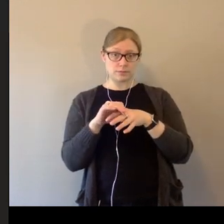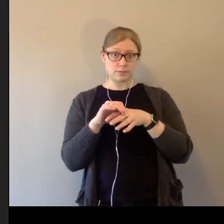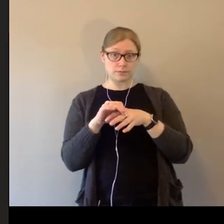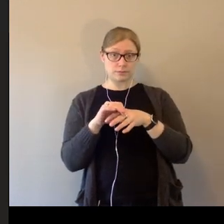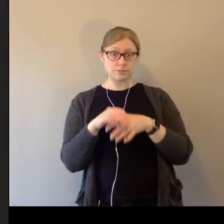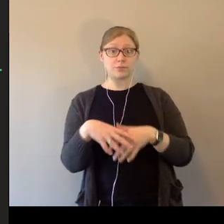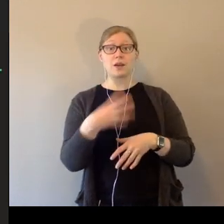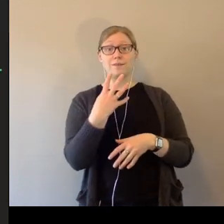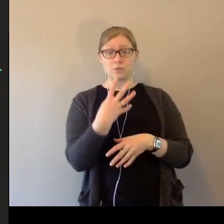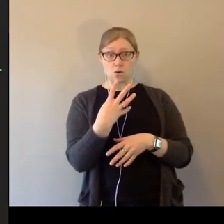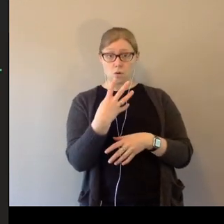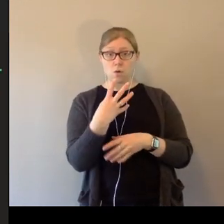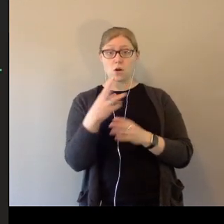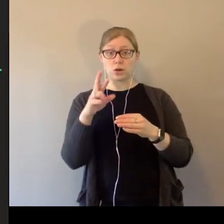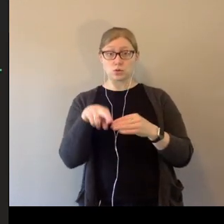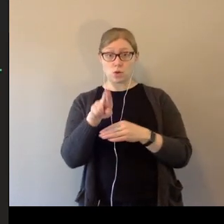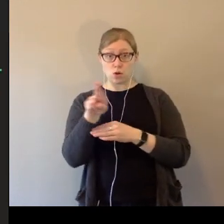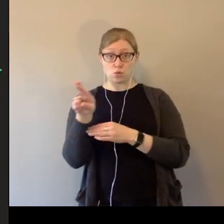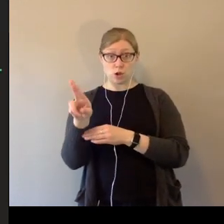4 square root of 6.